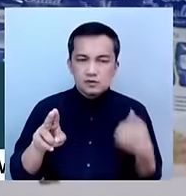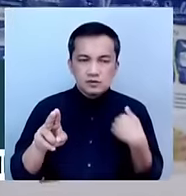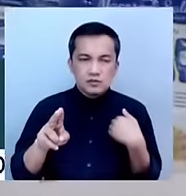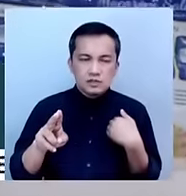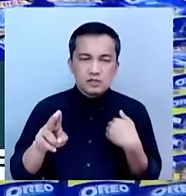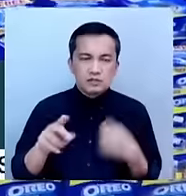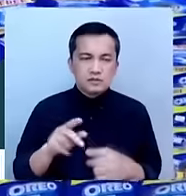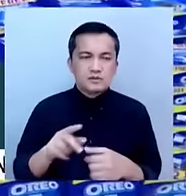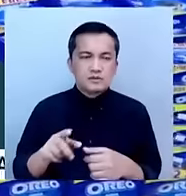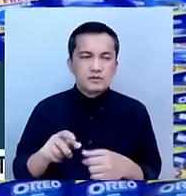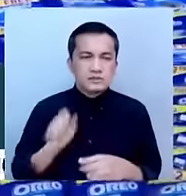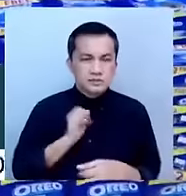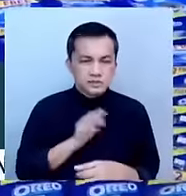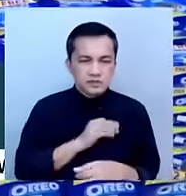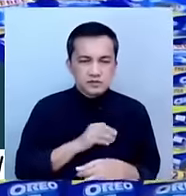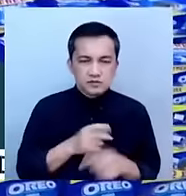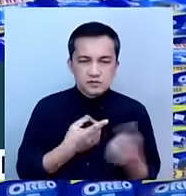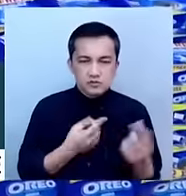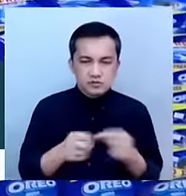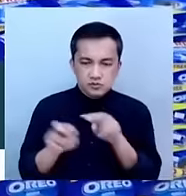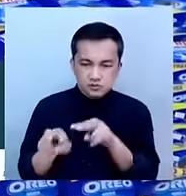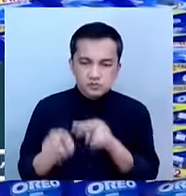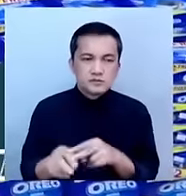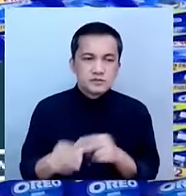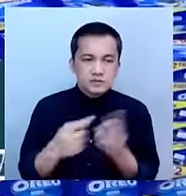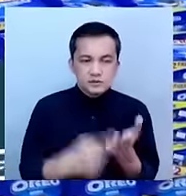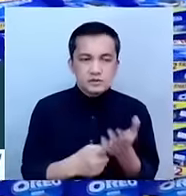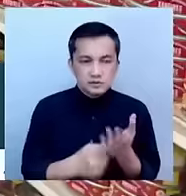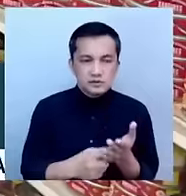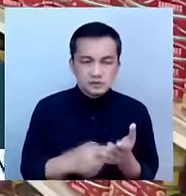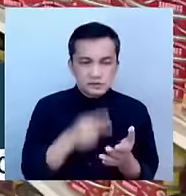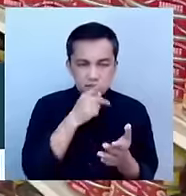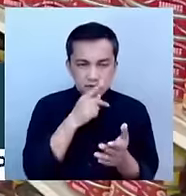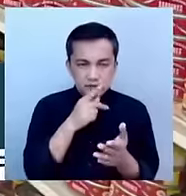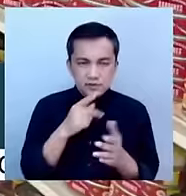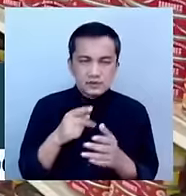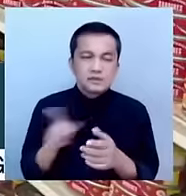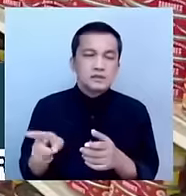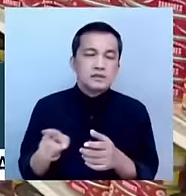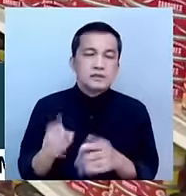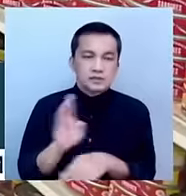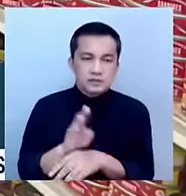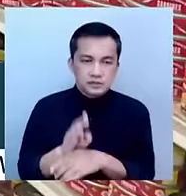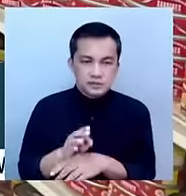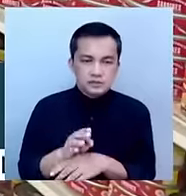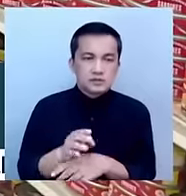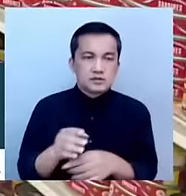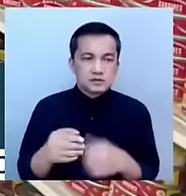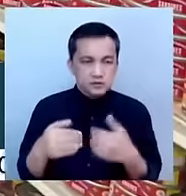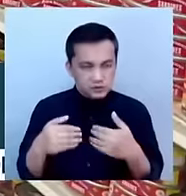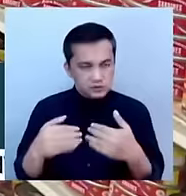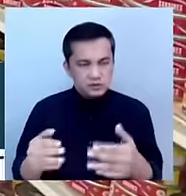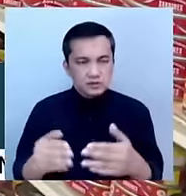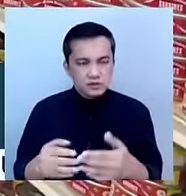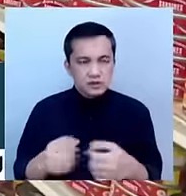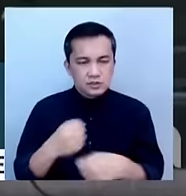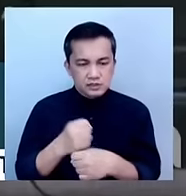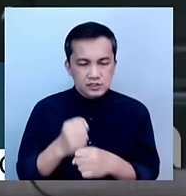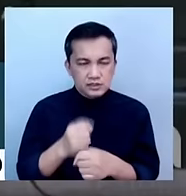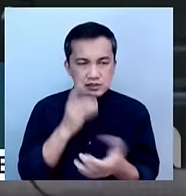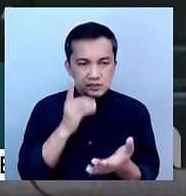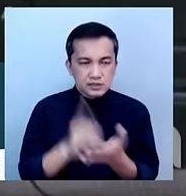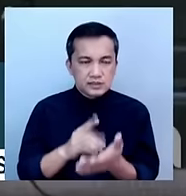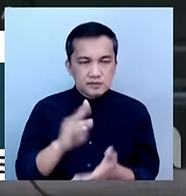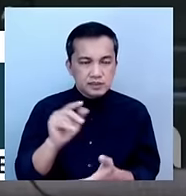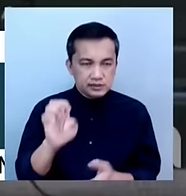manpower to do the monitoring, but discussions with private establishments are underway to create a database for this purpose. Most